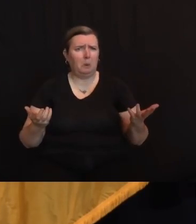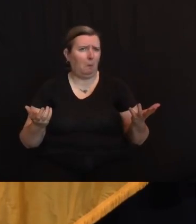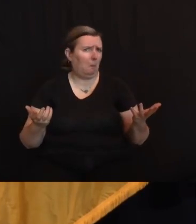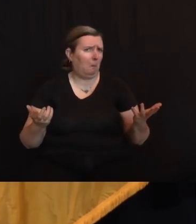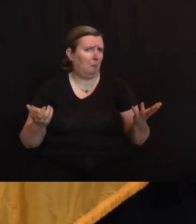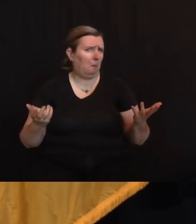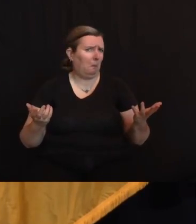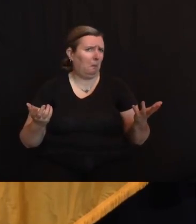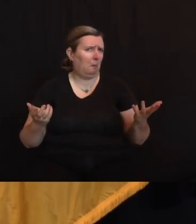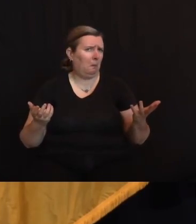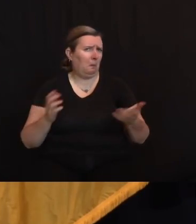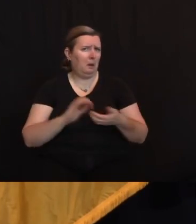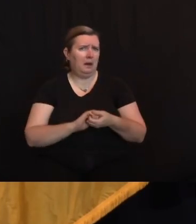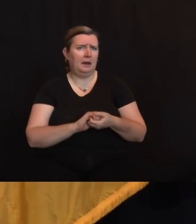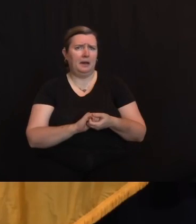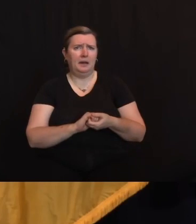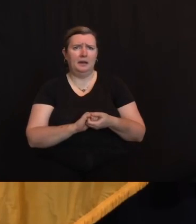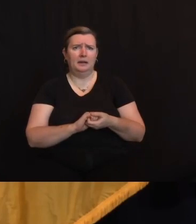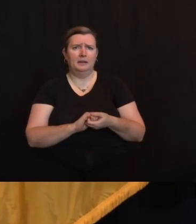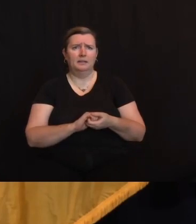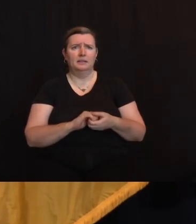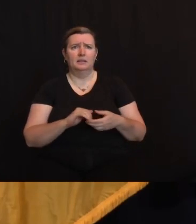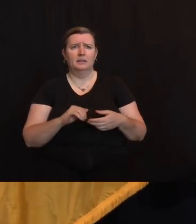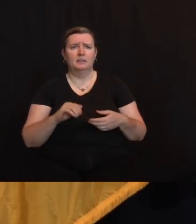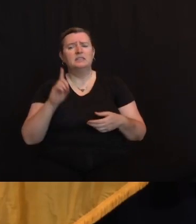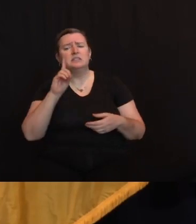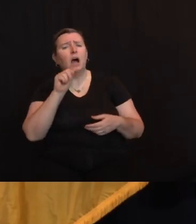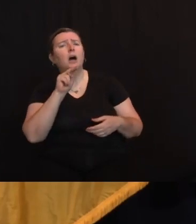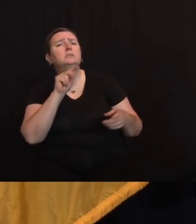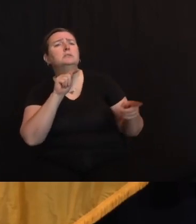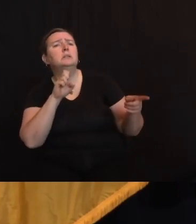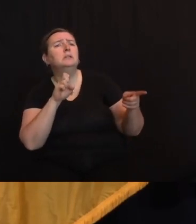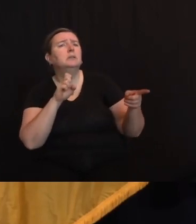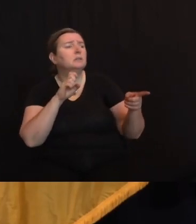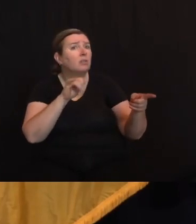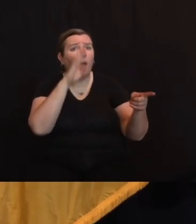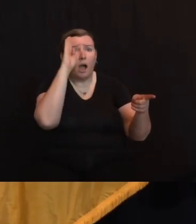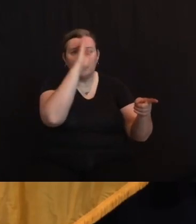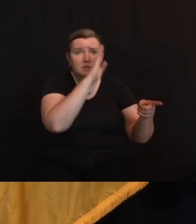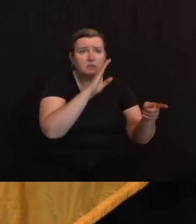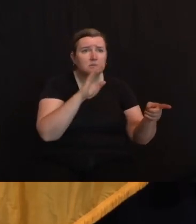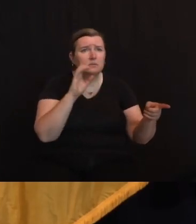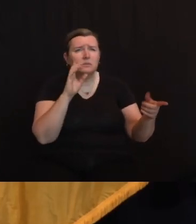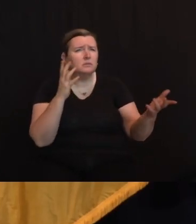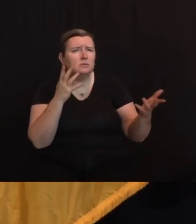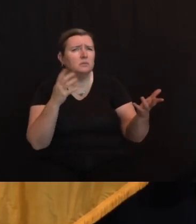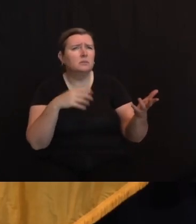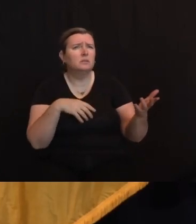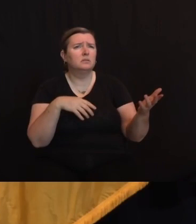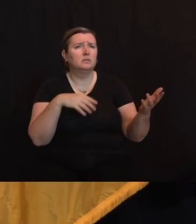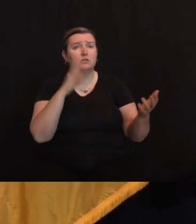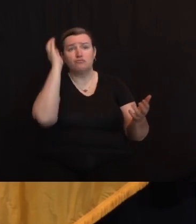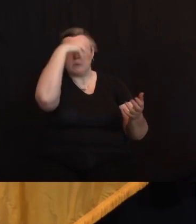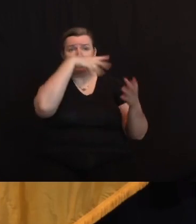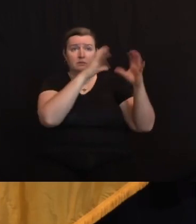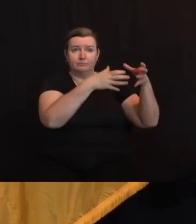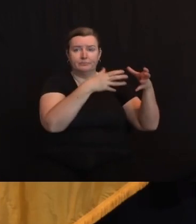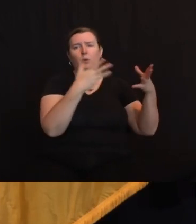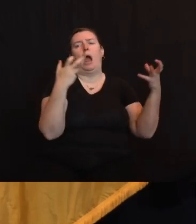I need you to go back, Dante, because I don't understand the hospital CDC question. The Trump administration is